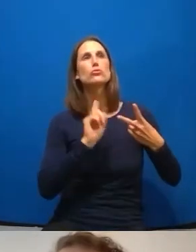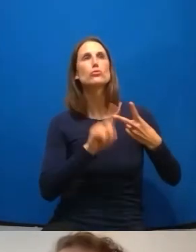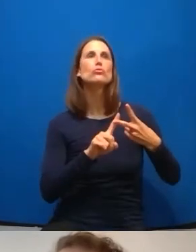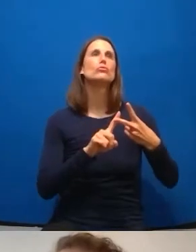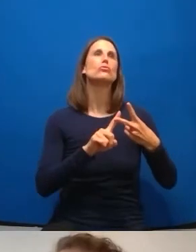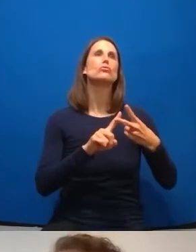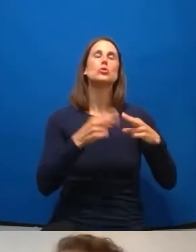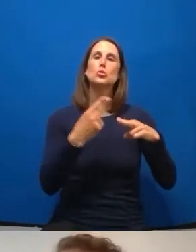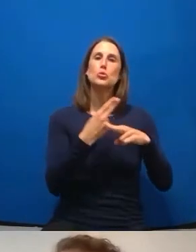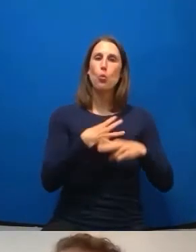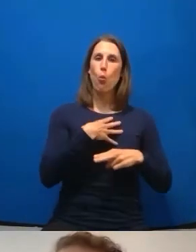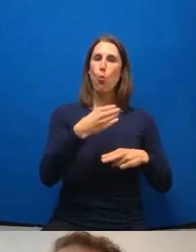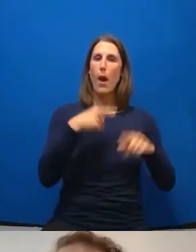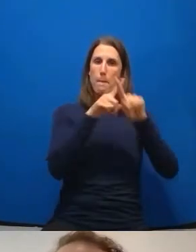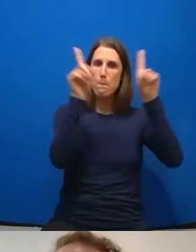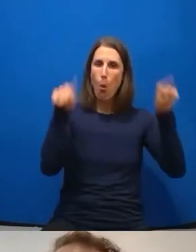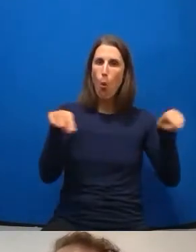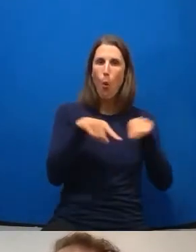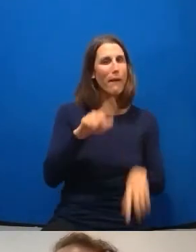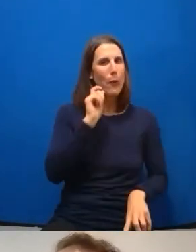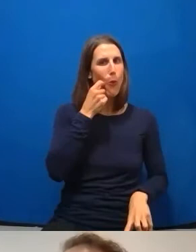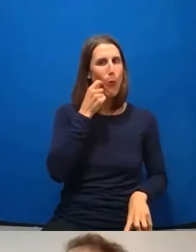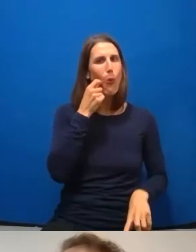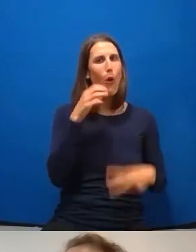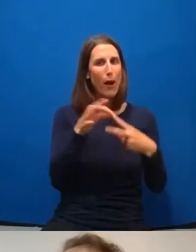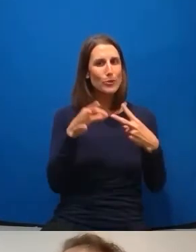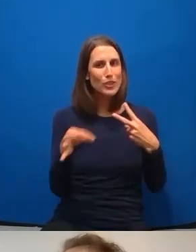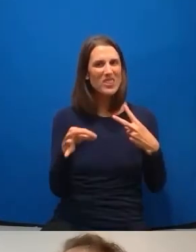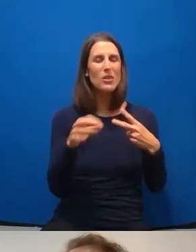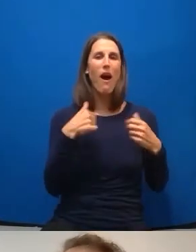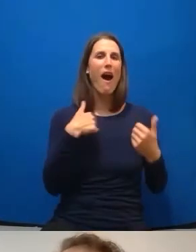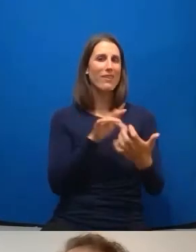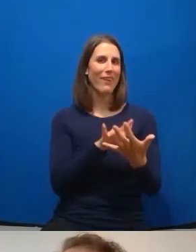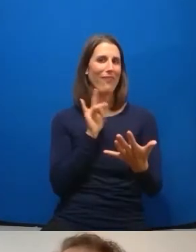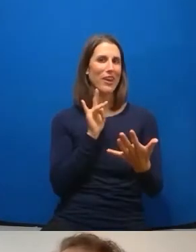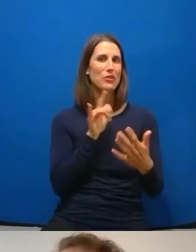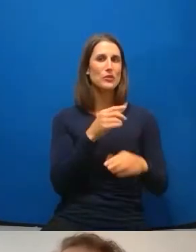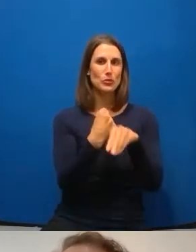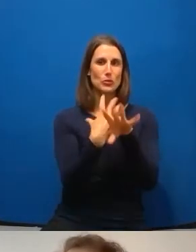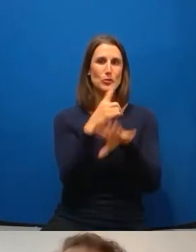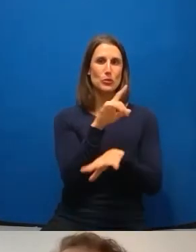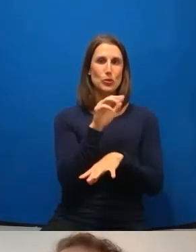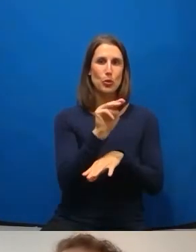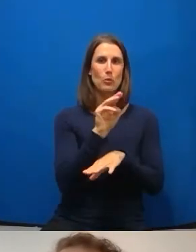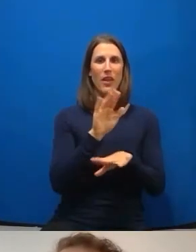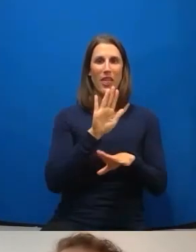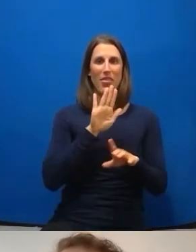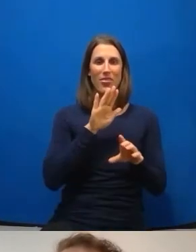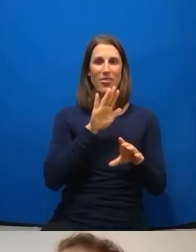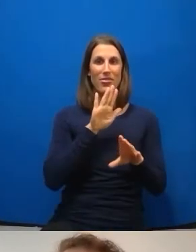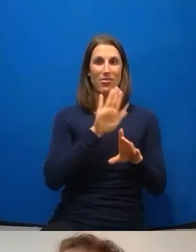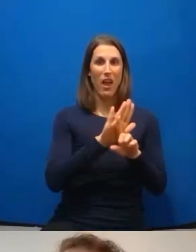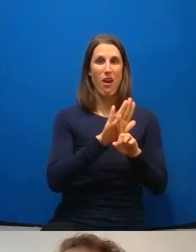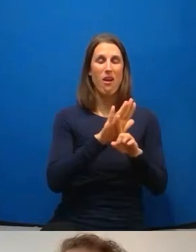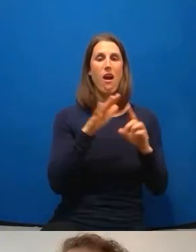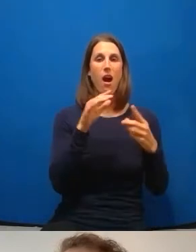like the whiteboard, which is kind of neat. So kind of using those tools and within Zoom, I think was helpful.